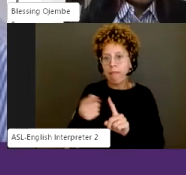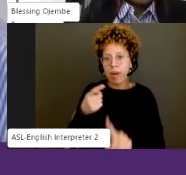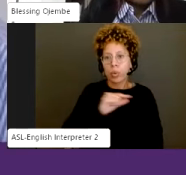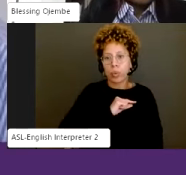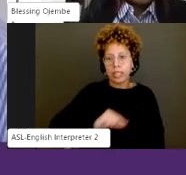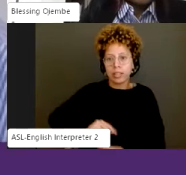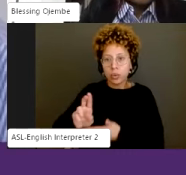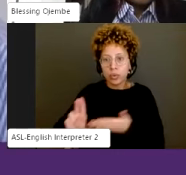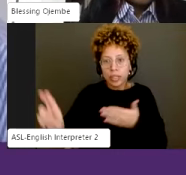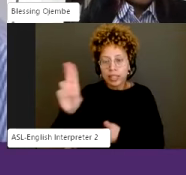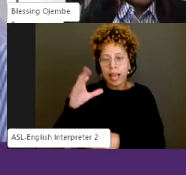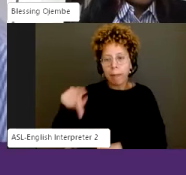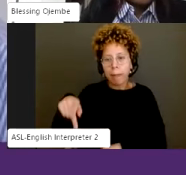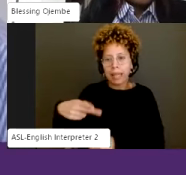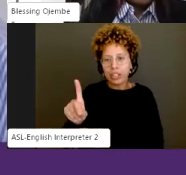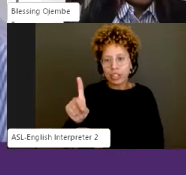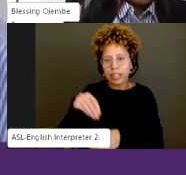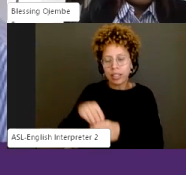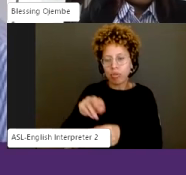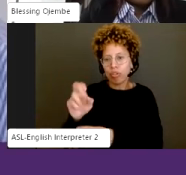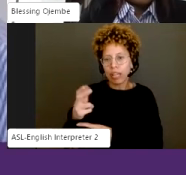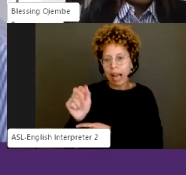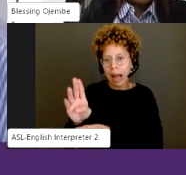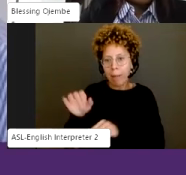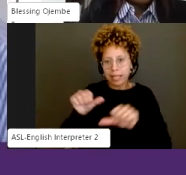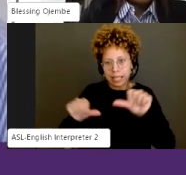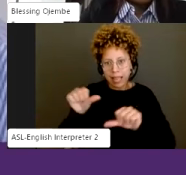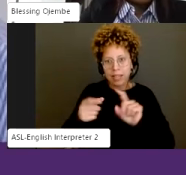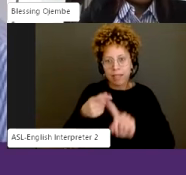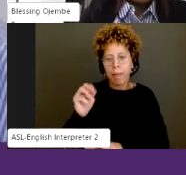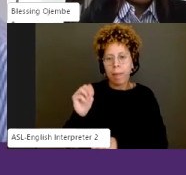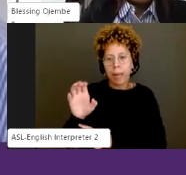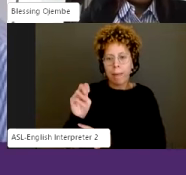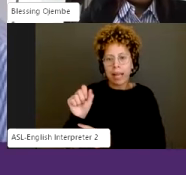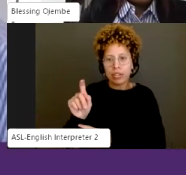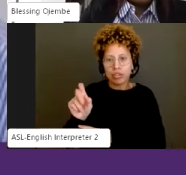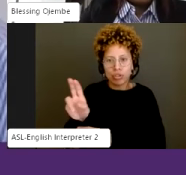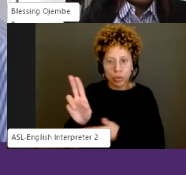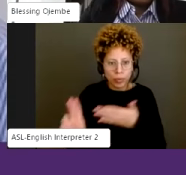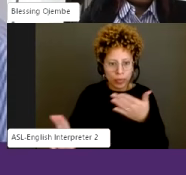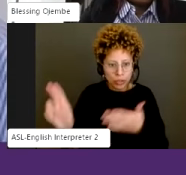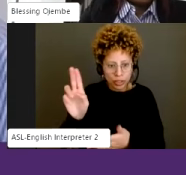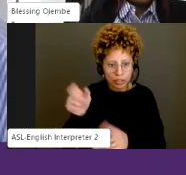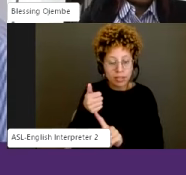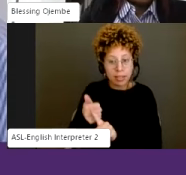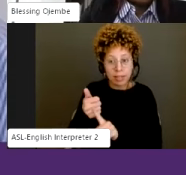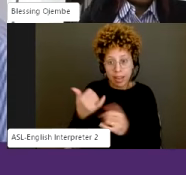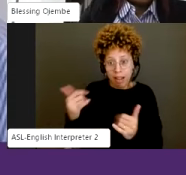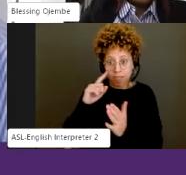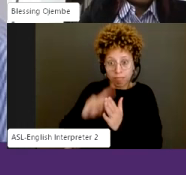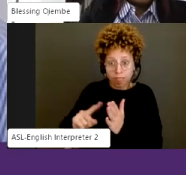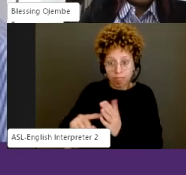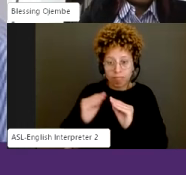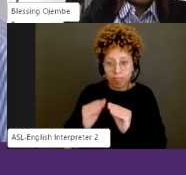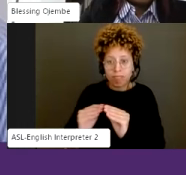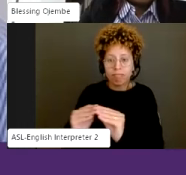and a PhD in rehabilitation science from McMaster University. And right now he's furthering his research as